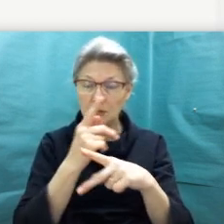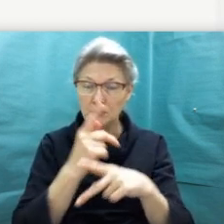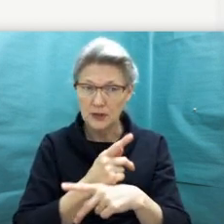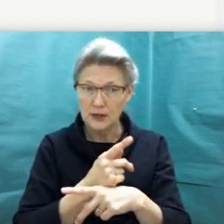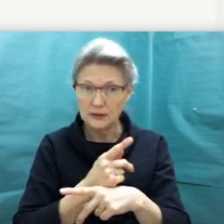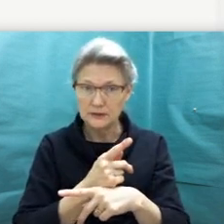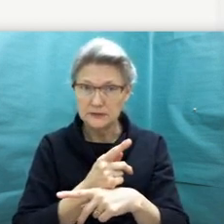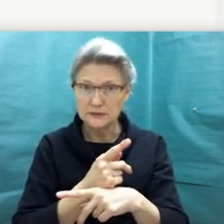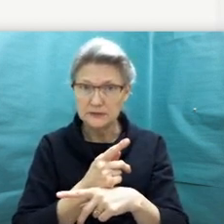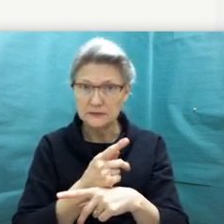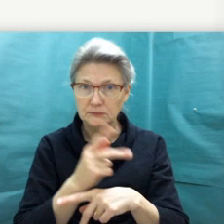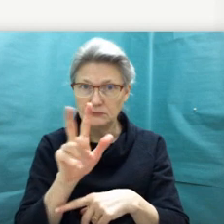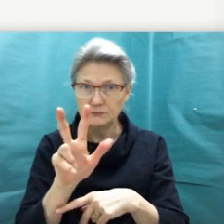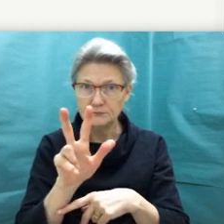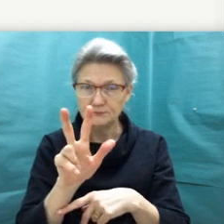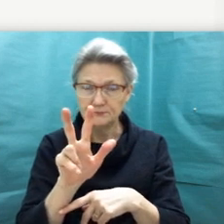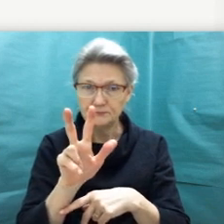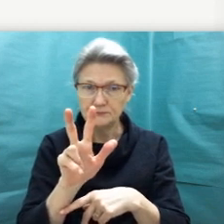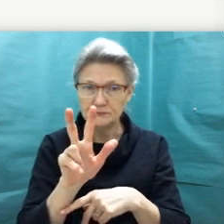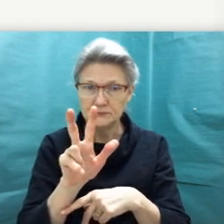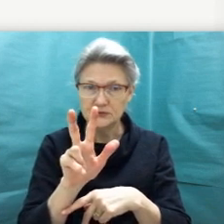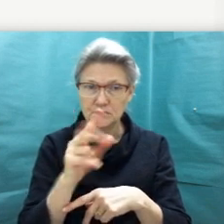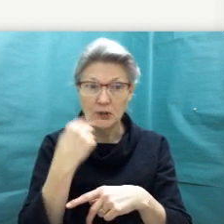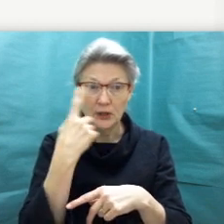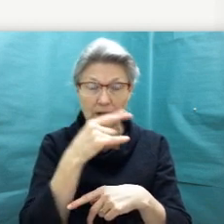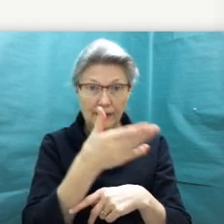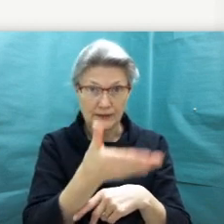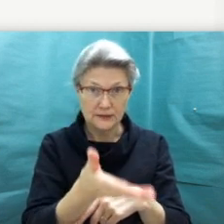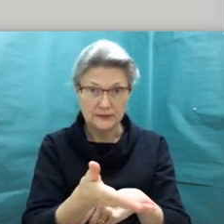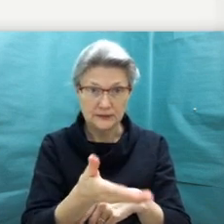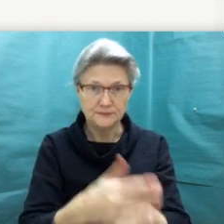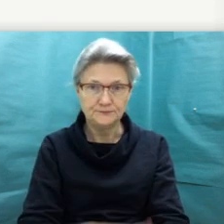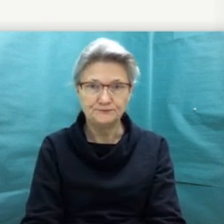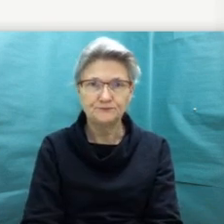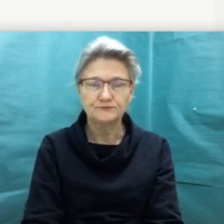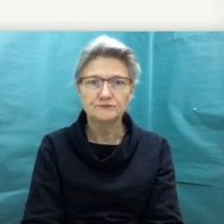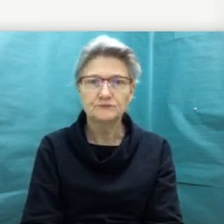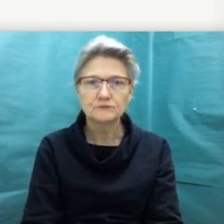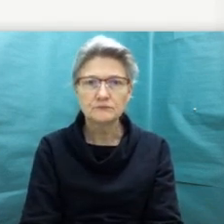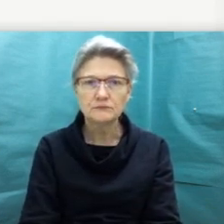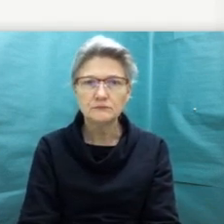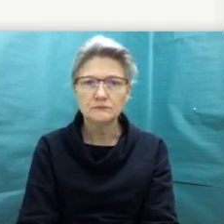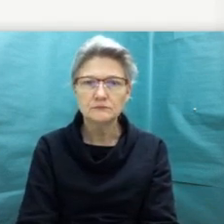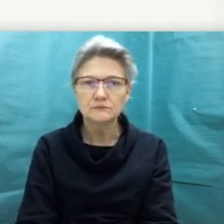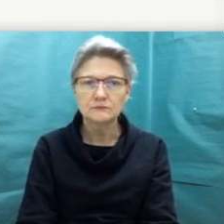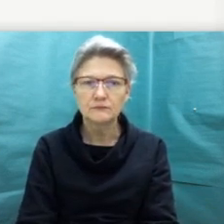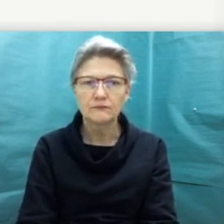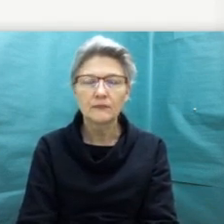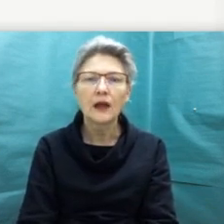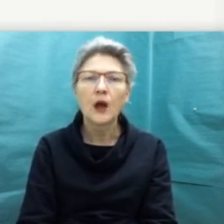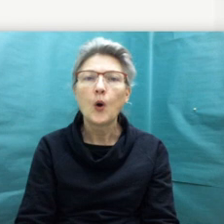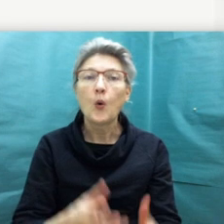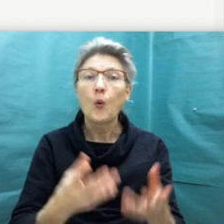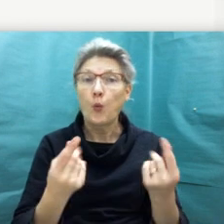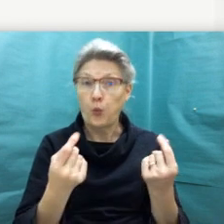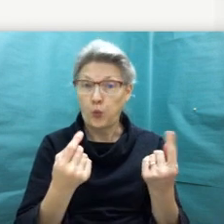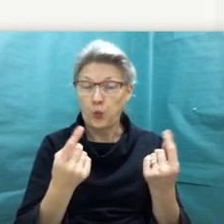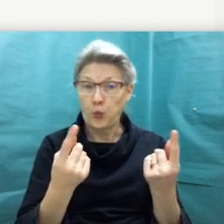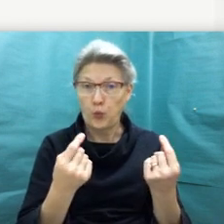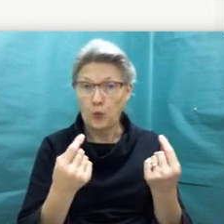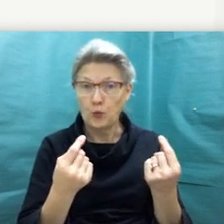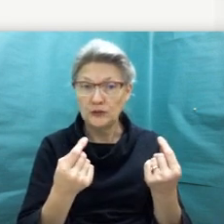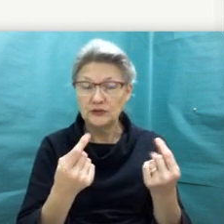those by 3. So it looked something like this. I'm going to switch my colors because now I'm moving on to another step. So what I'm going to do to use